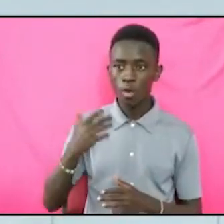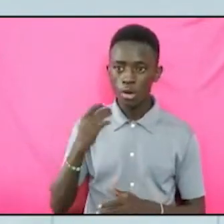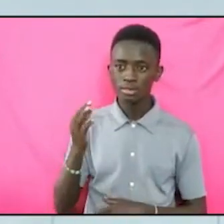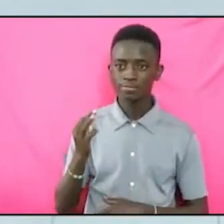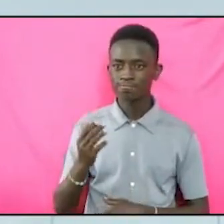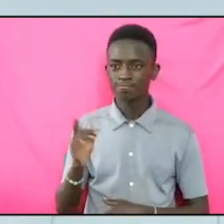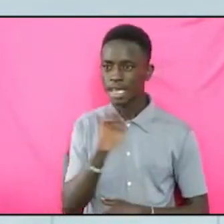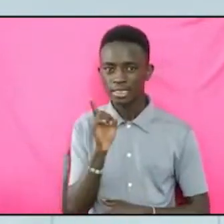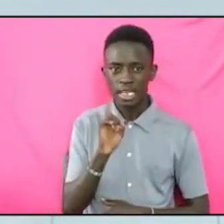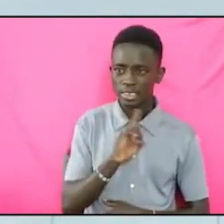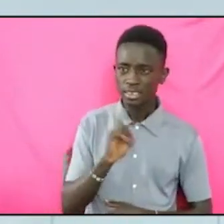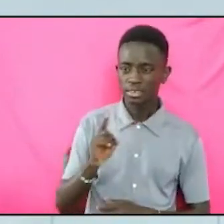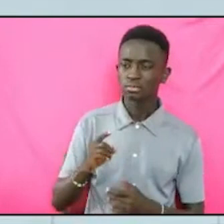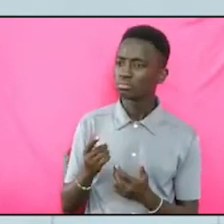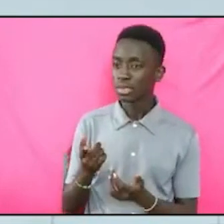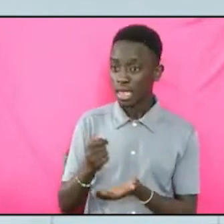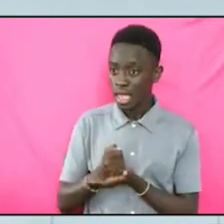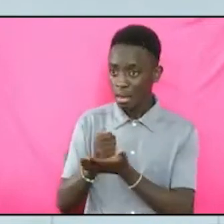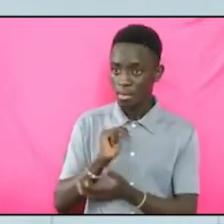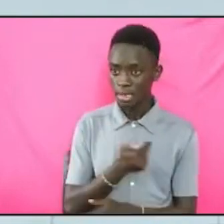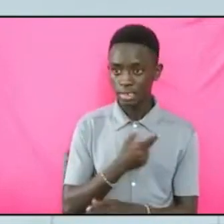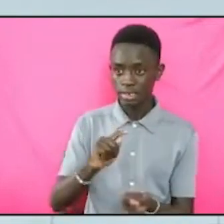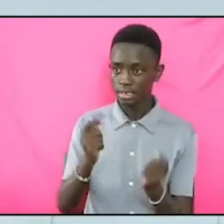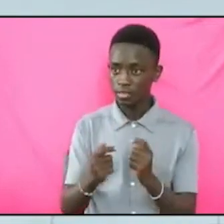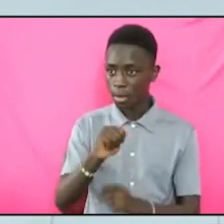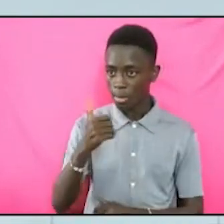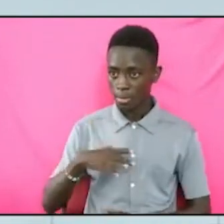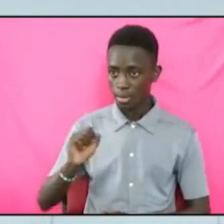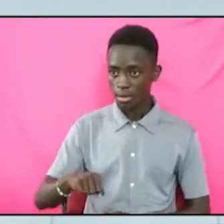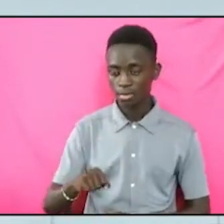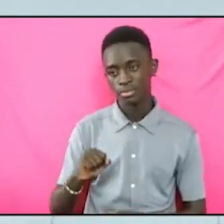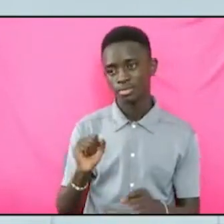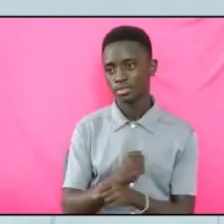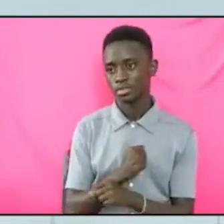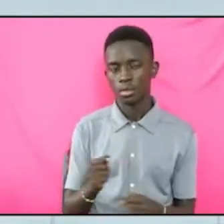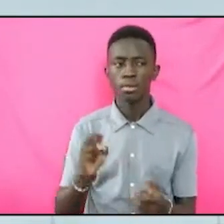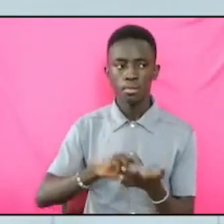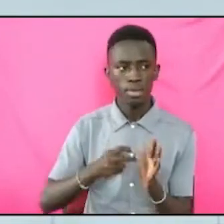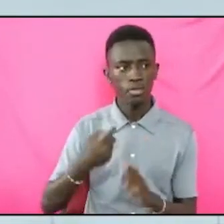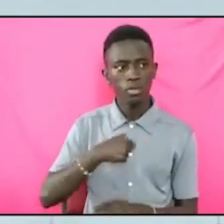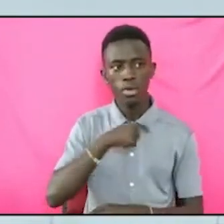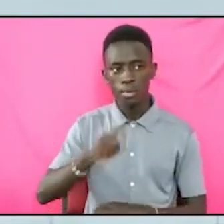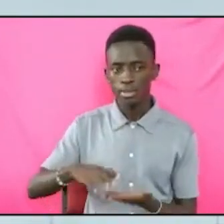cannot make us effective agents of transformation. It can't. Please let us learn to